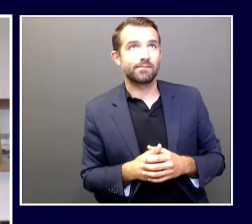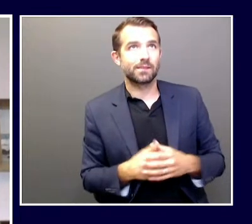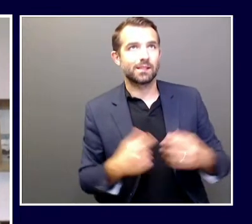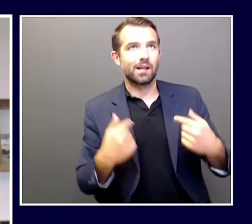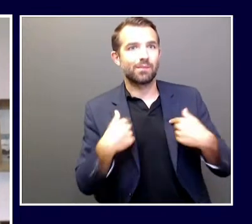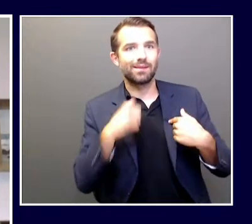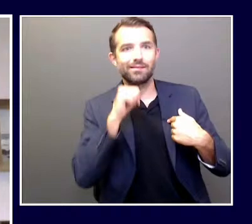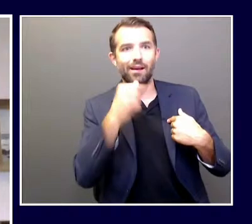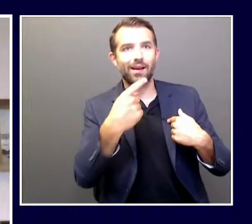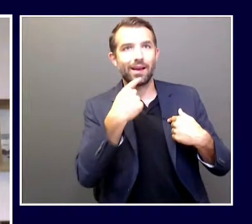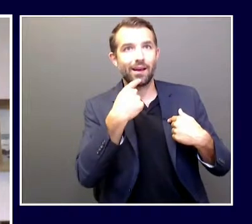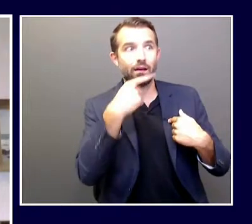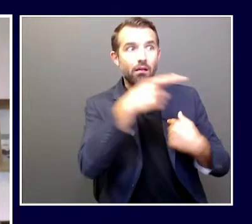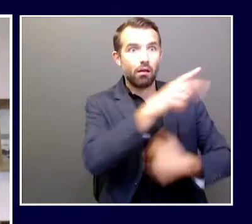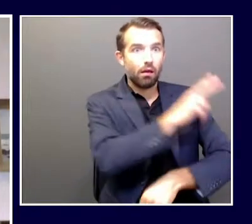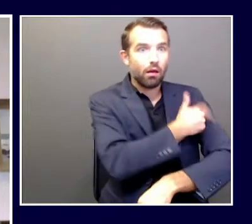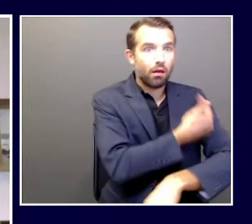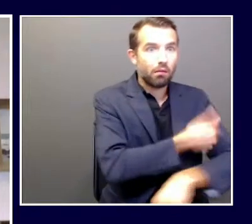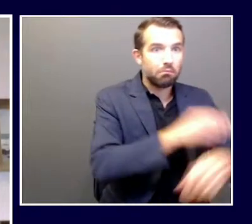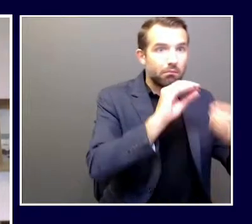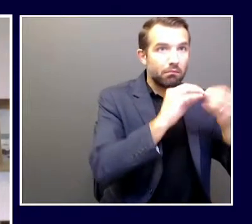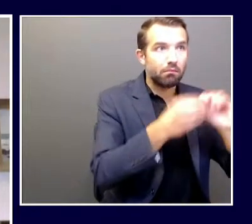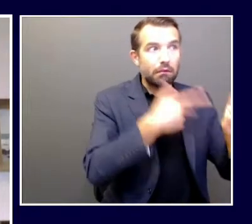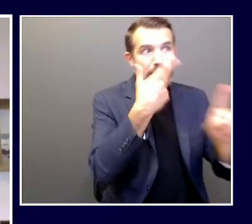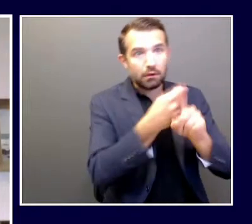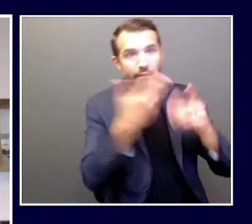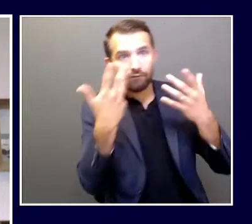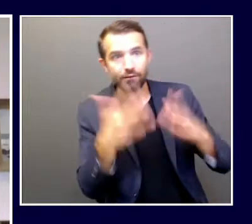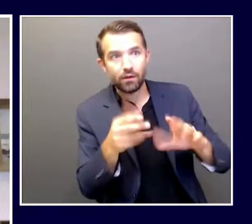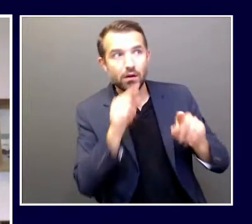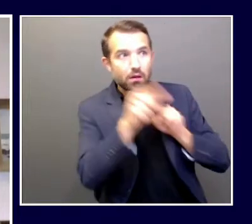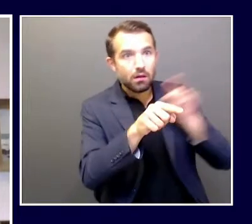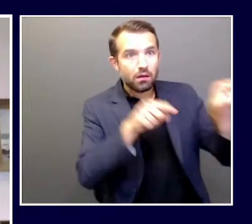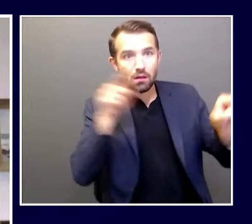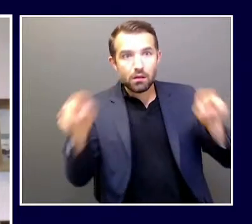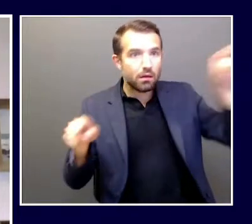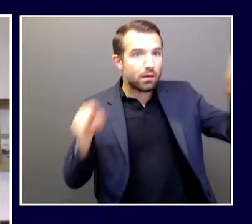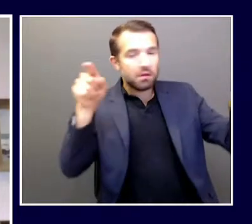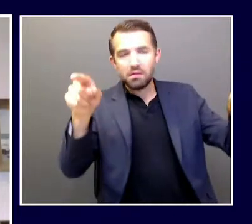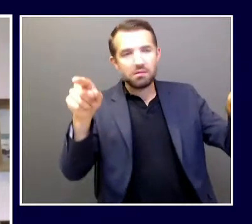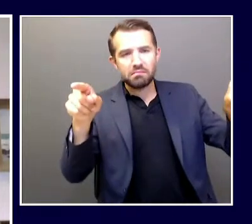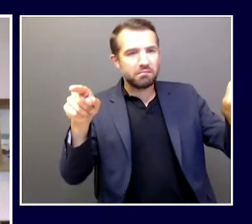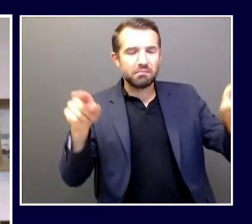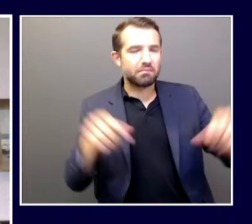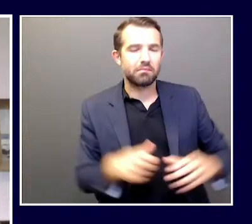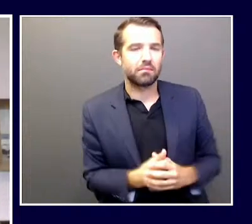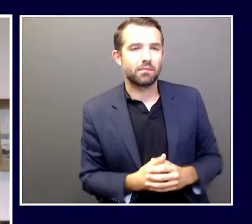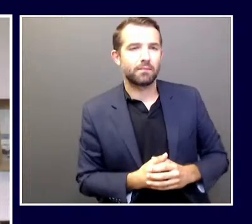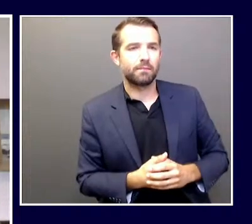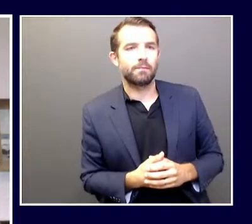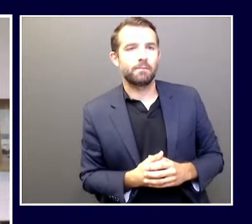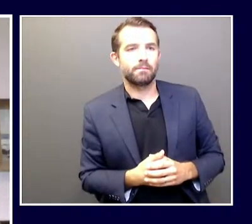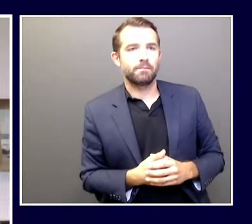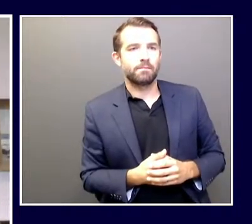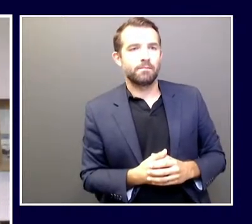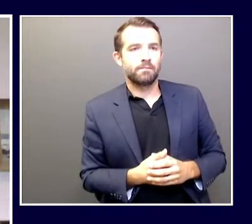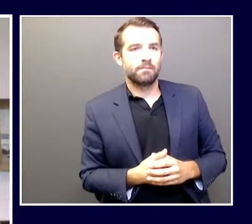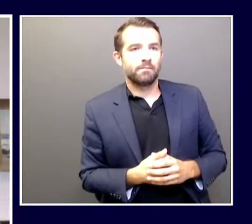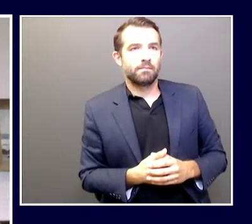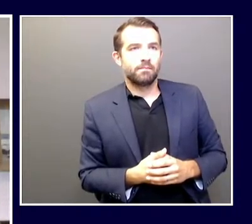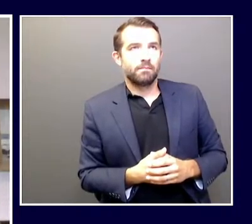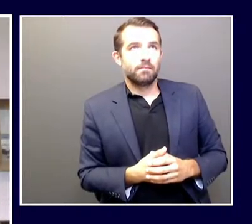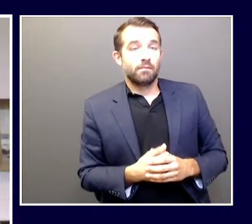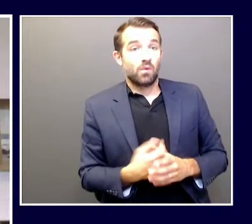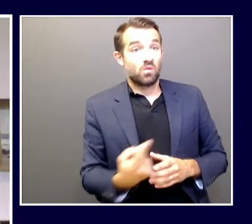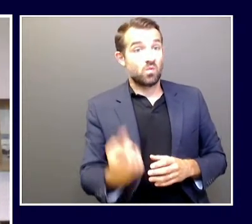but one outbreak that we're investigating right now, almost all of the residents in this particular facility were